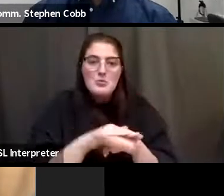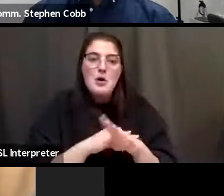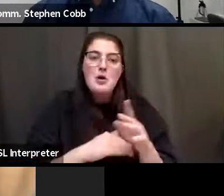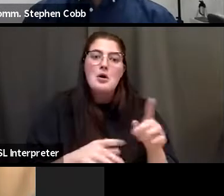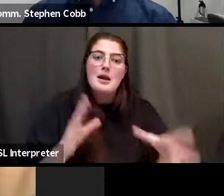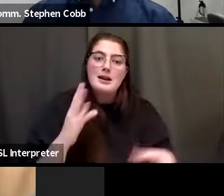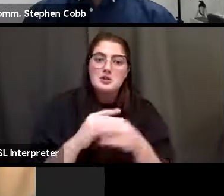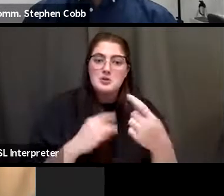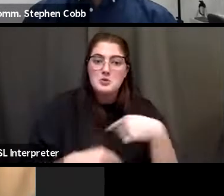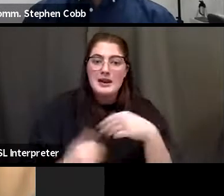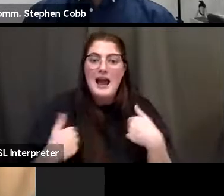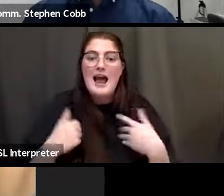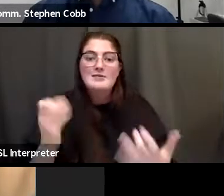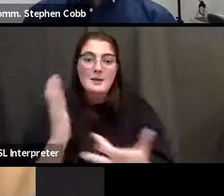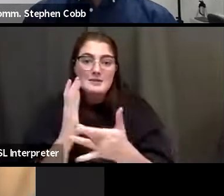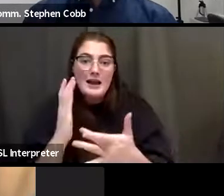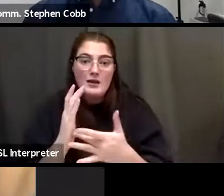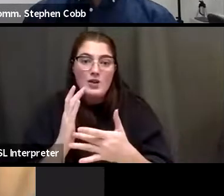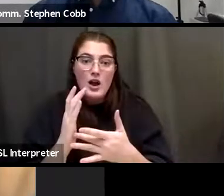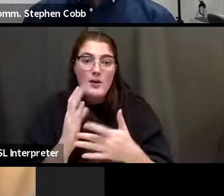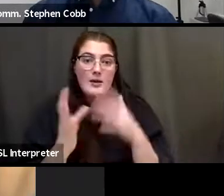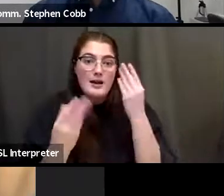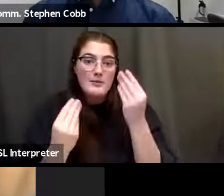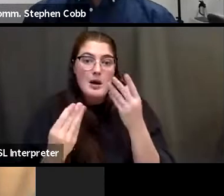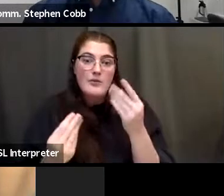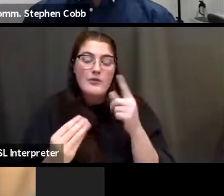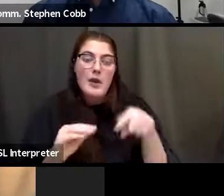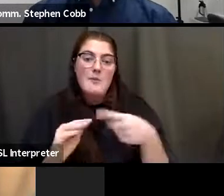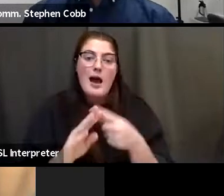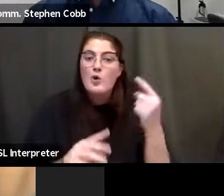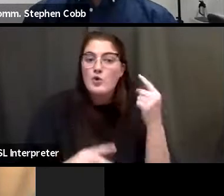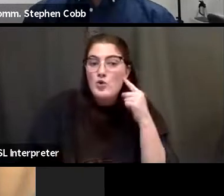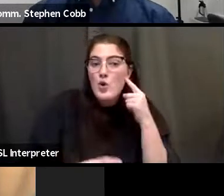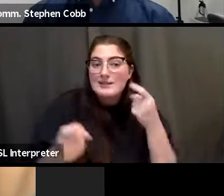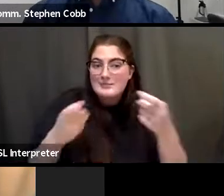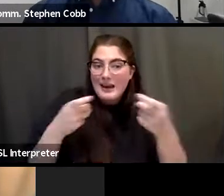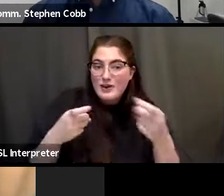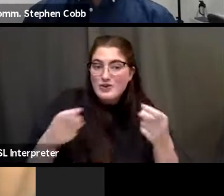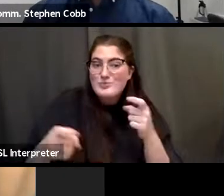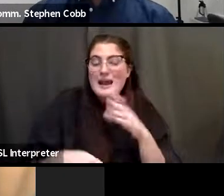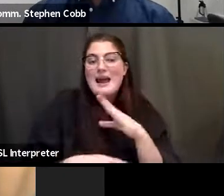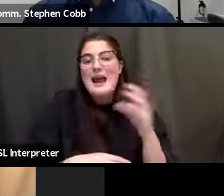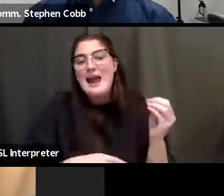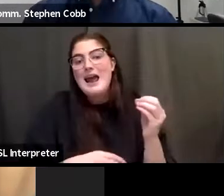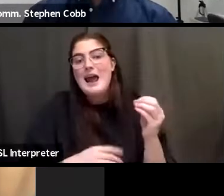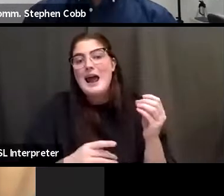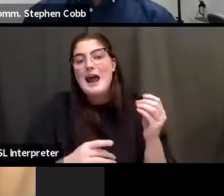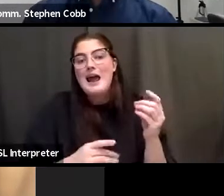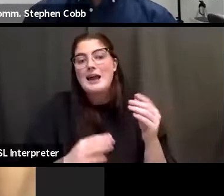technical commentary for them on noise management and